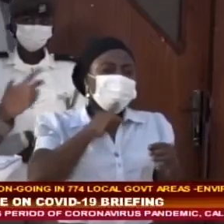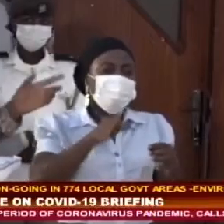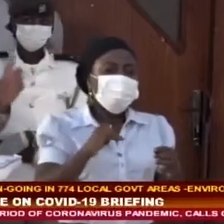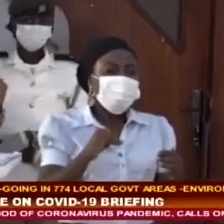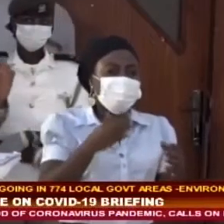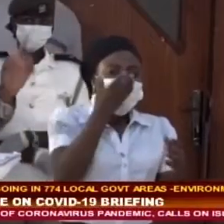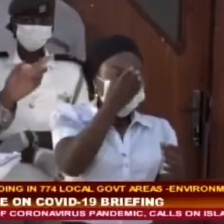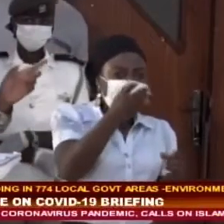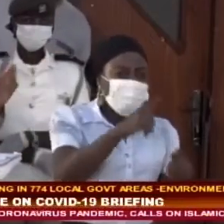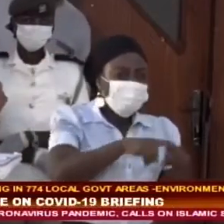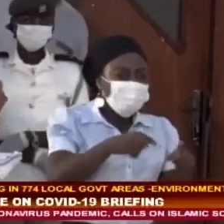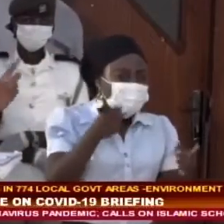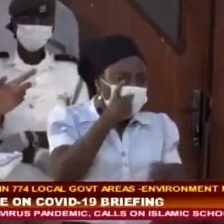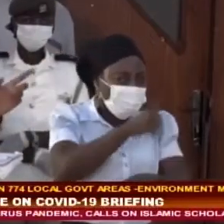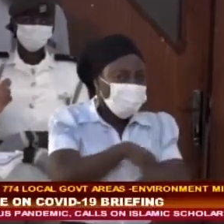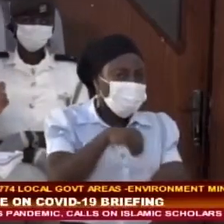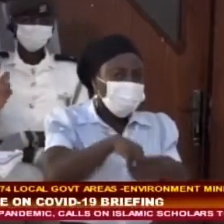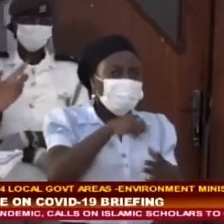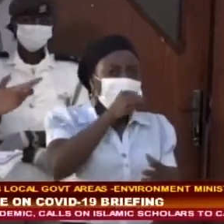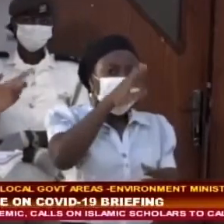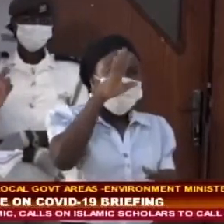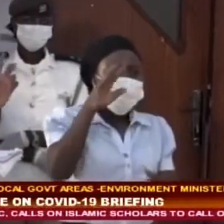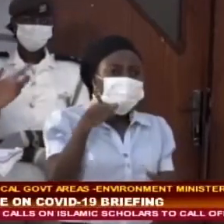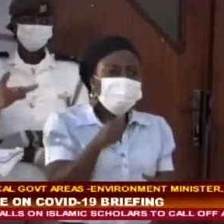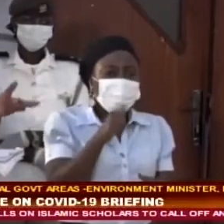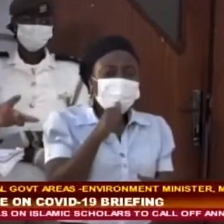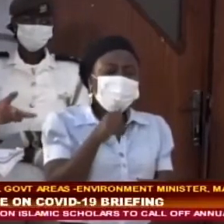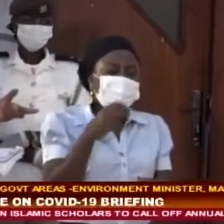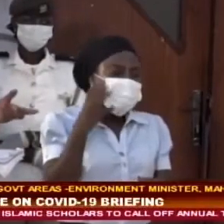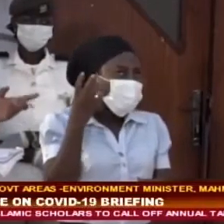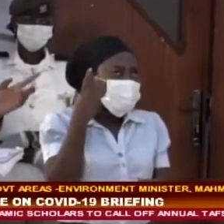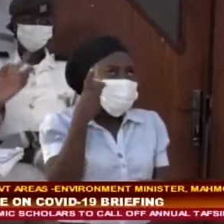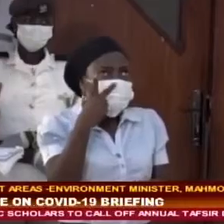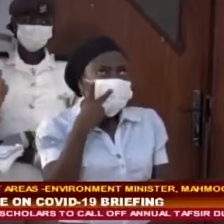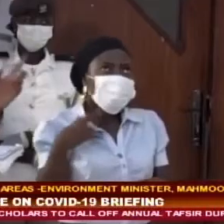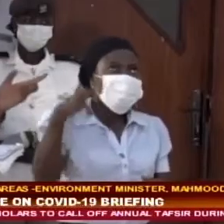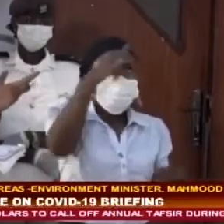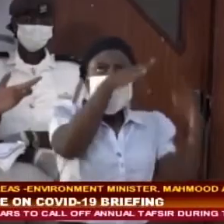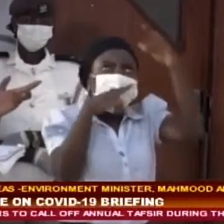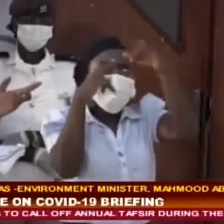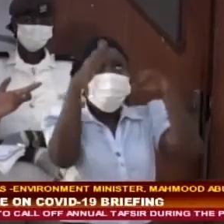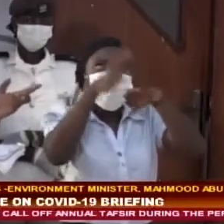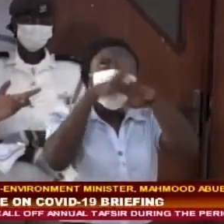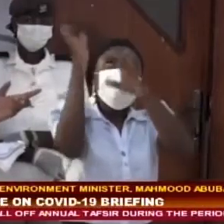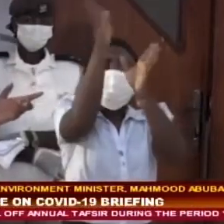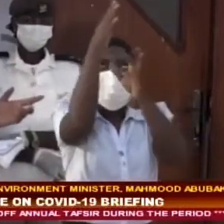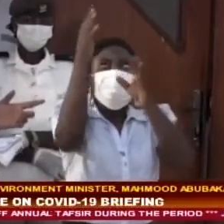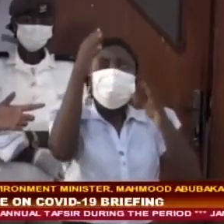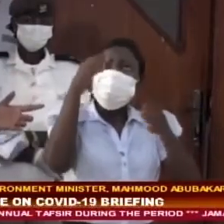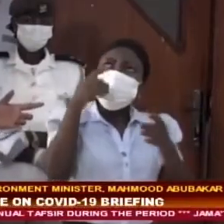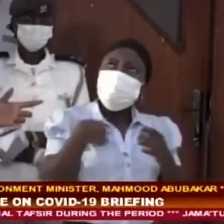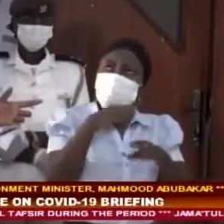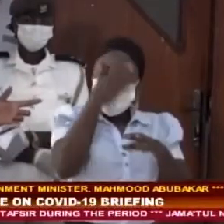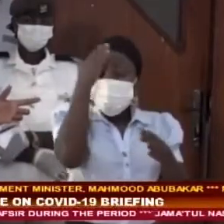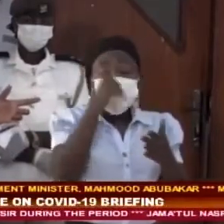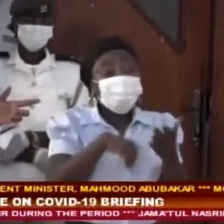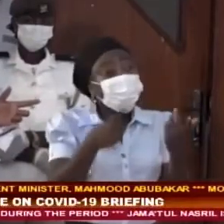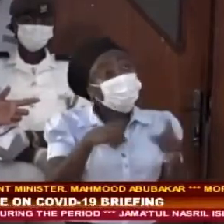lot of air movement. So if would like to get an explanation as to what's going on, so that way people